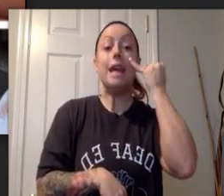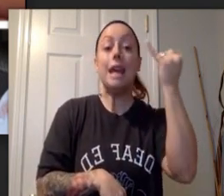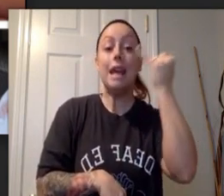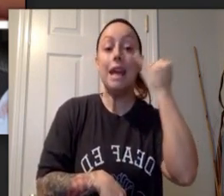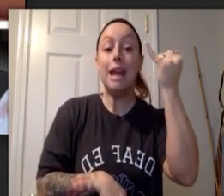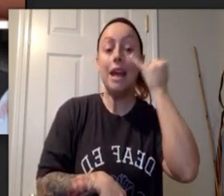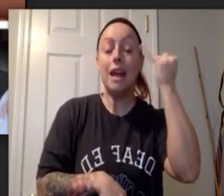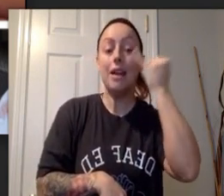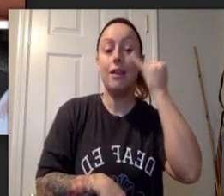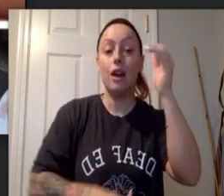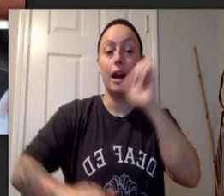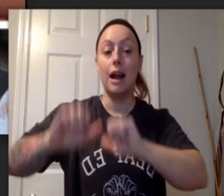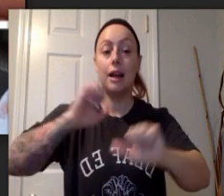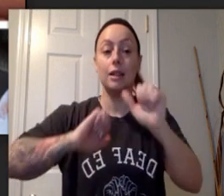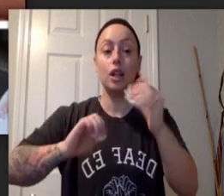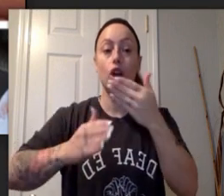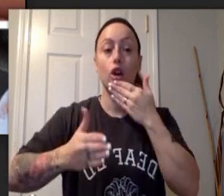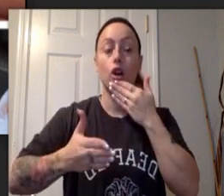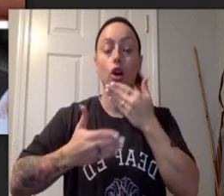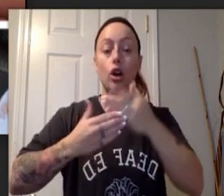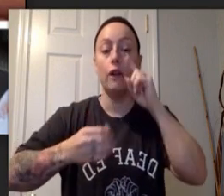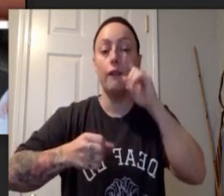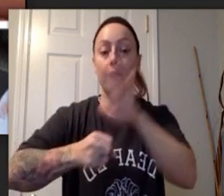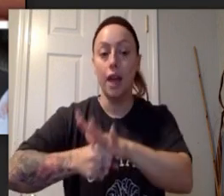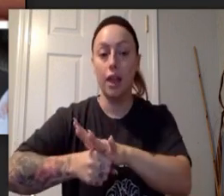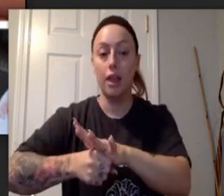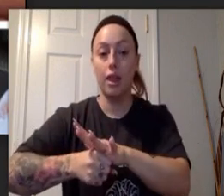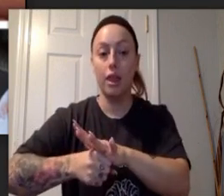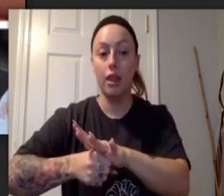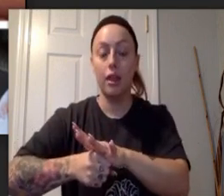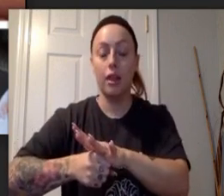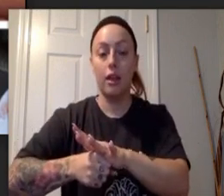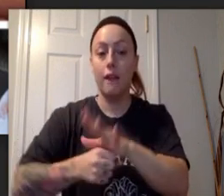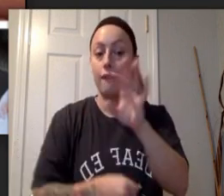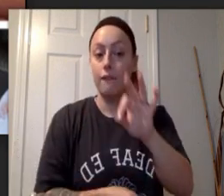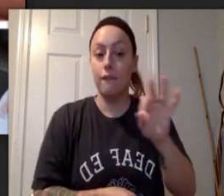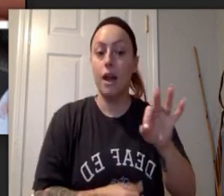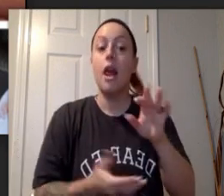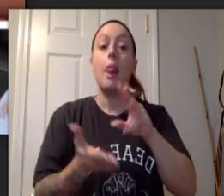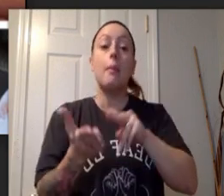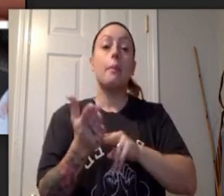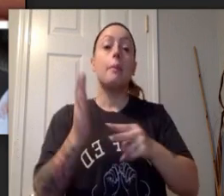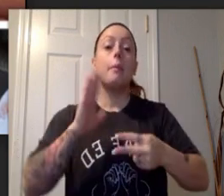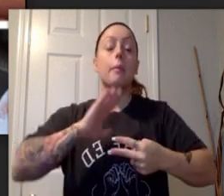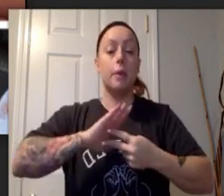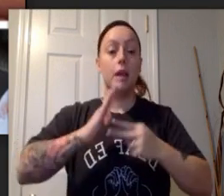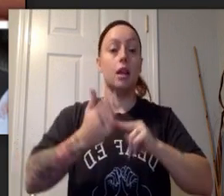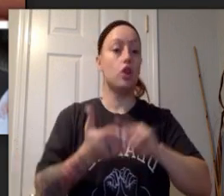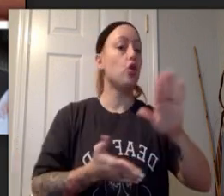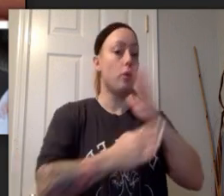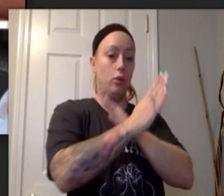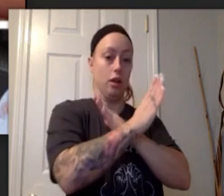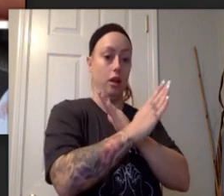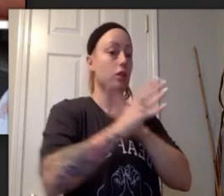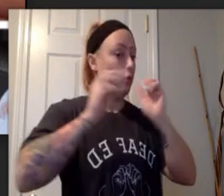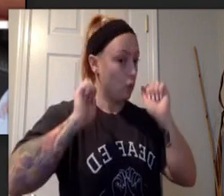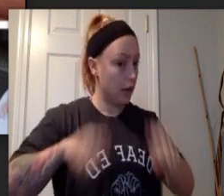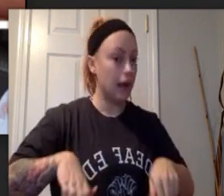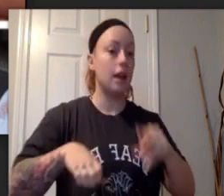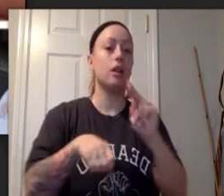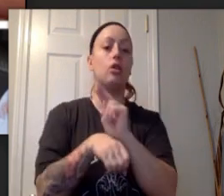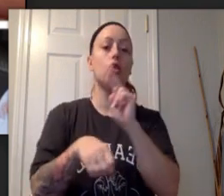an overdose and you believe that somebody is unresponsive, you may use naloxone and you're protected. Remember, we